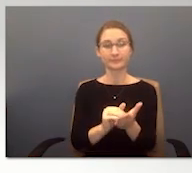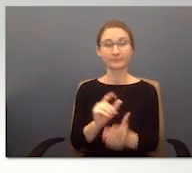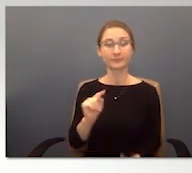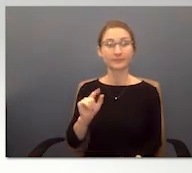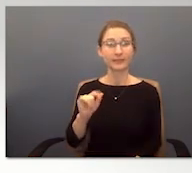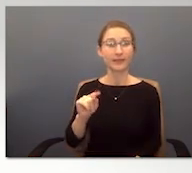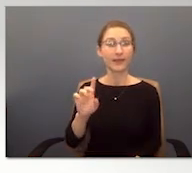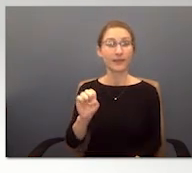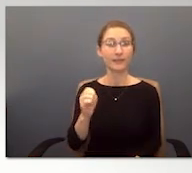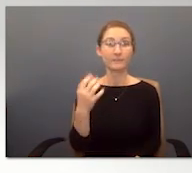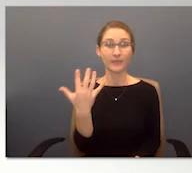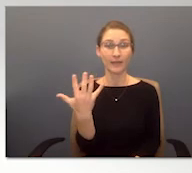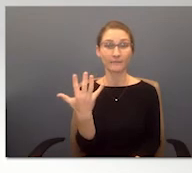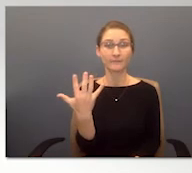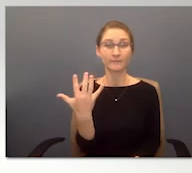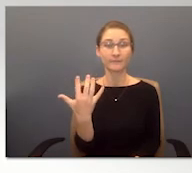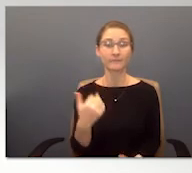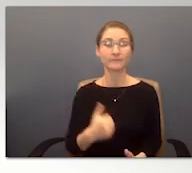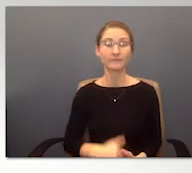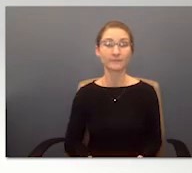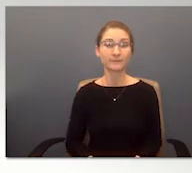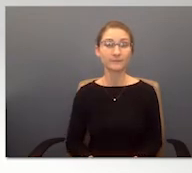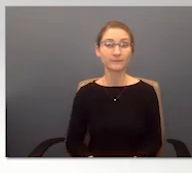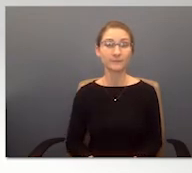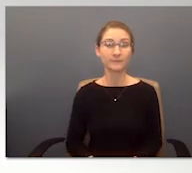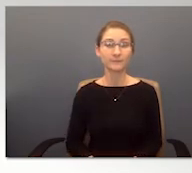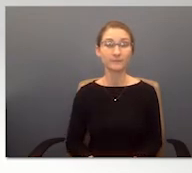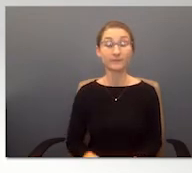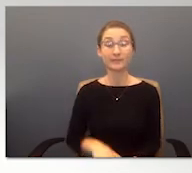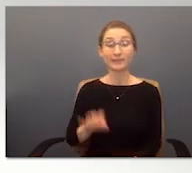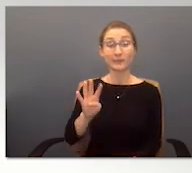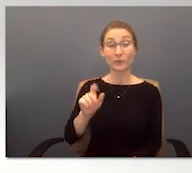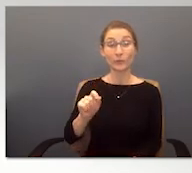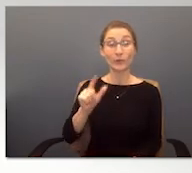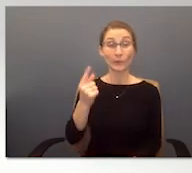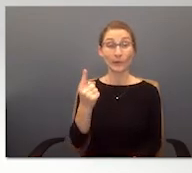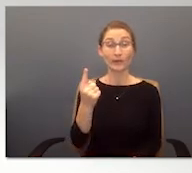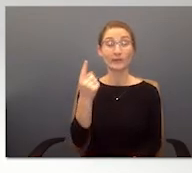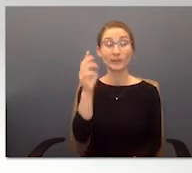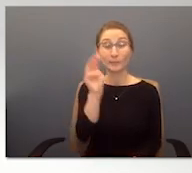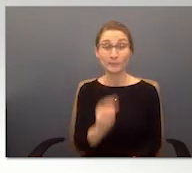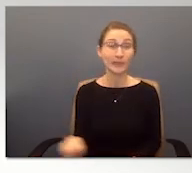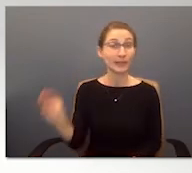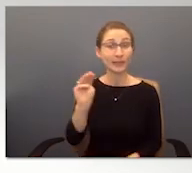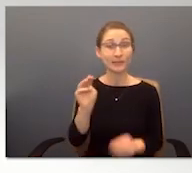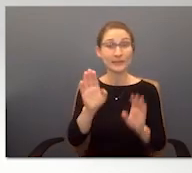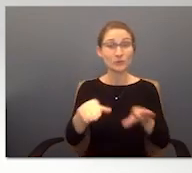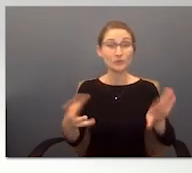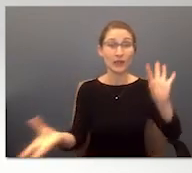Again, Title V, children and youth with special care needs. There are 4.1 million children or so in Florida.